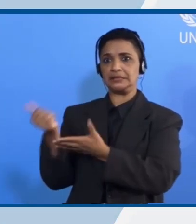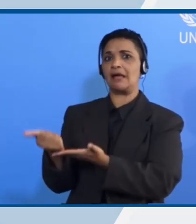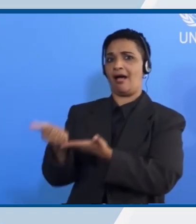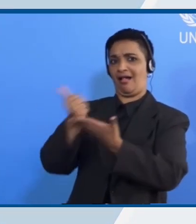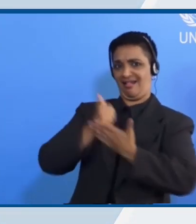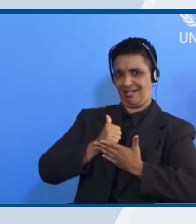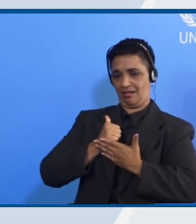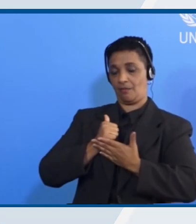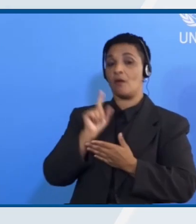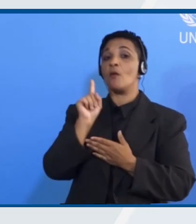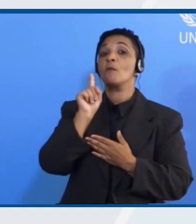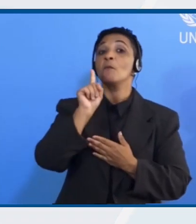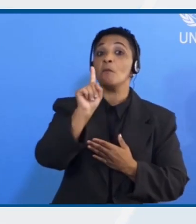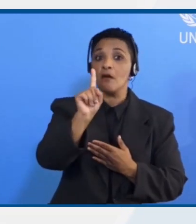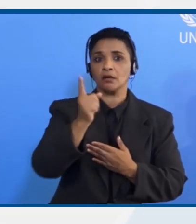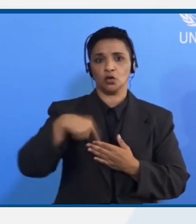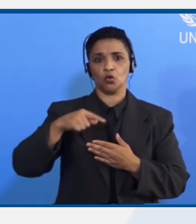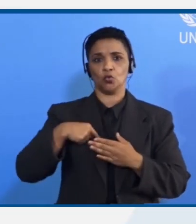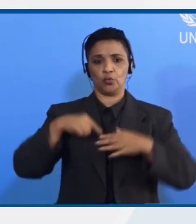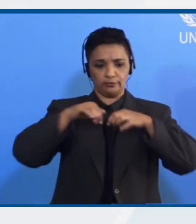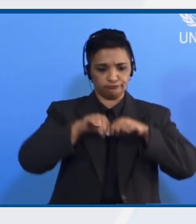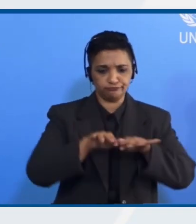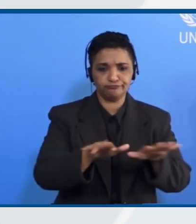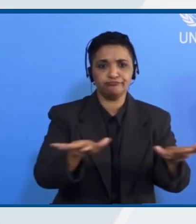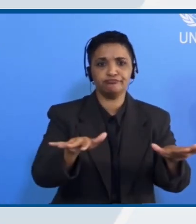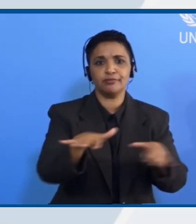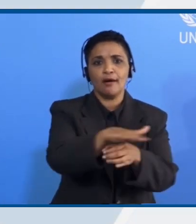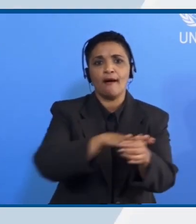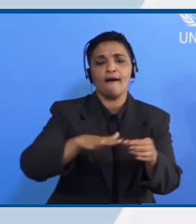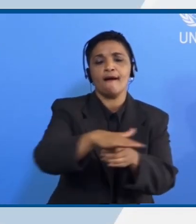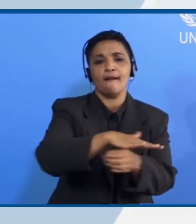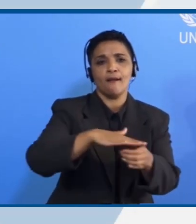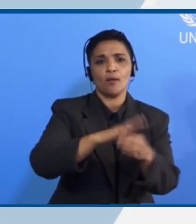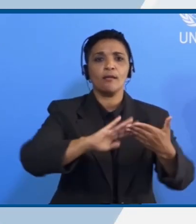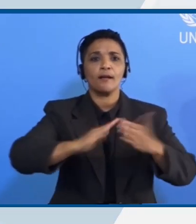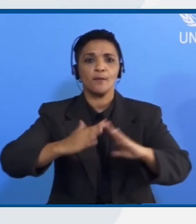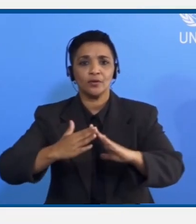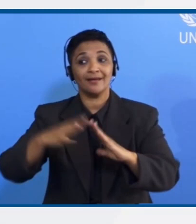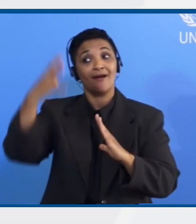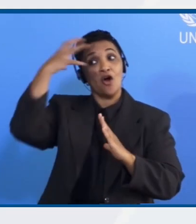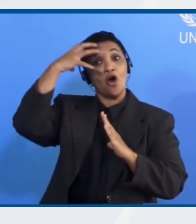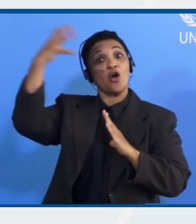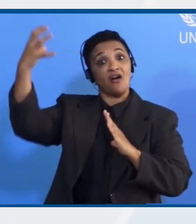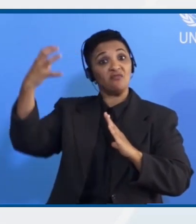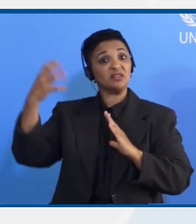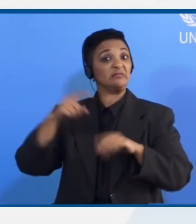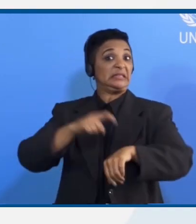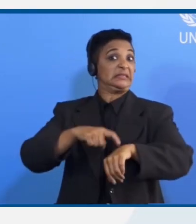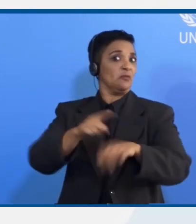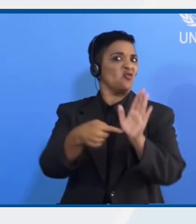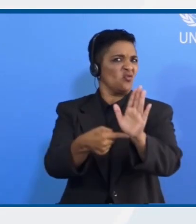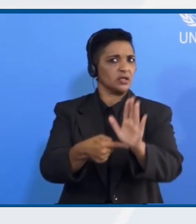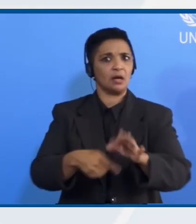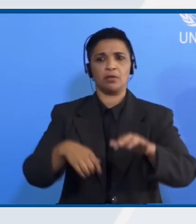But when we are working at the community level, the government officials, especially during the drought, when we are supporting to